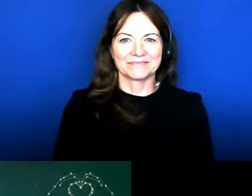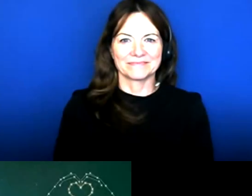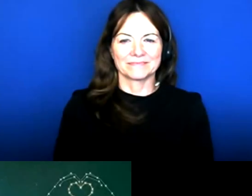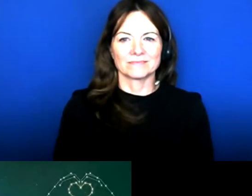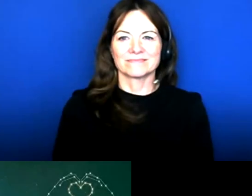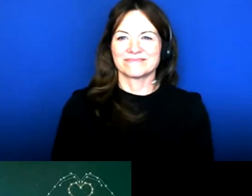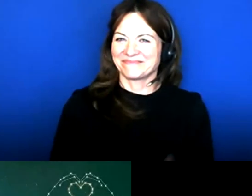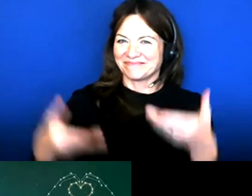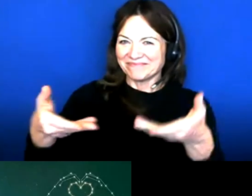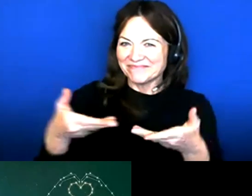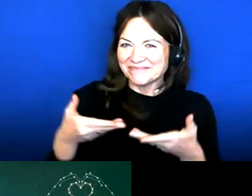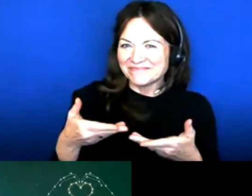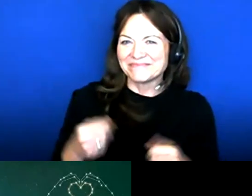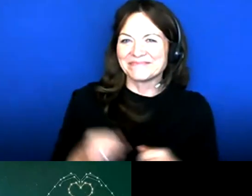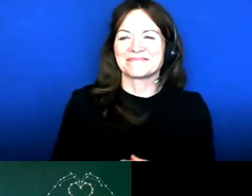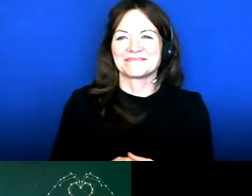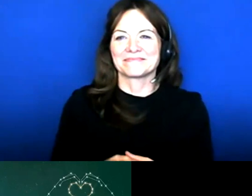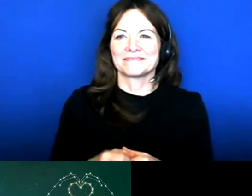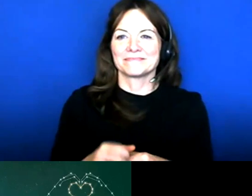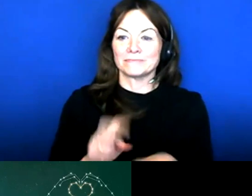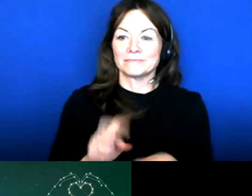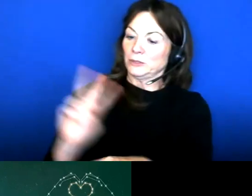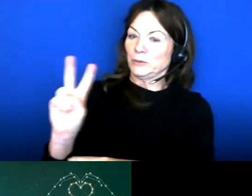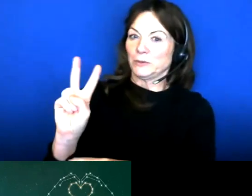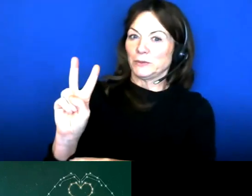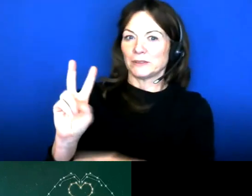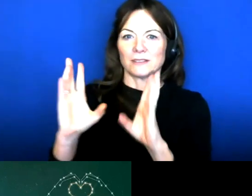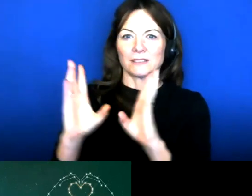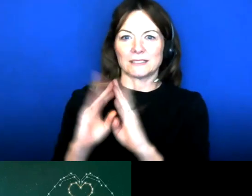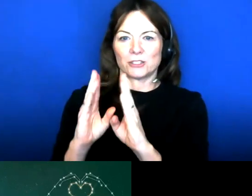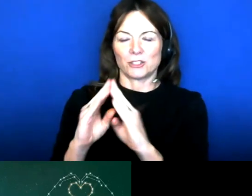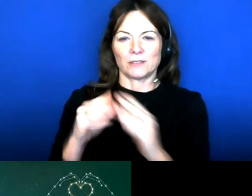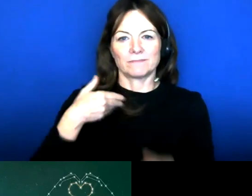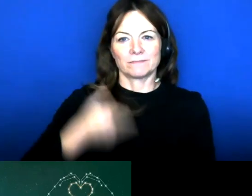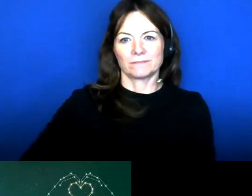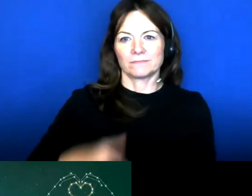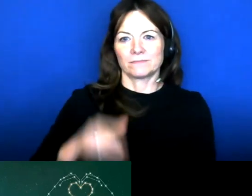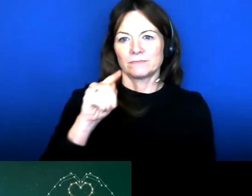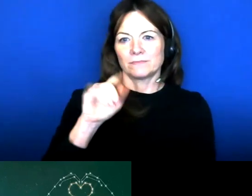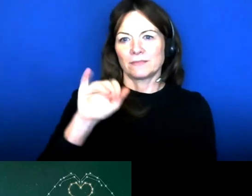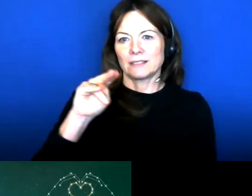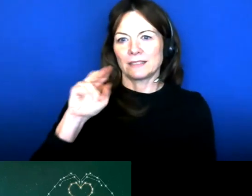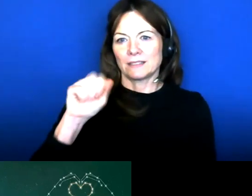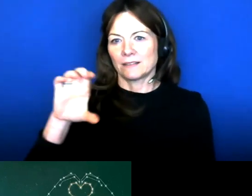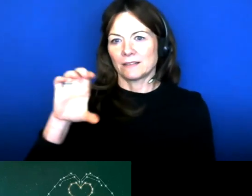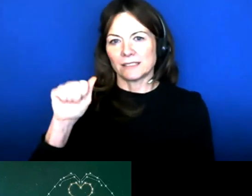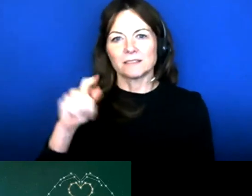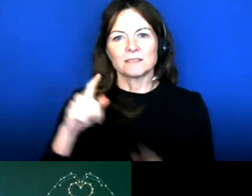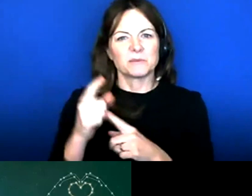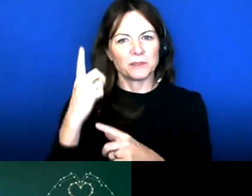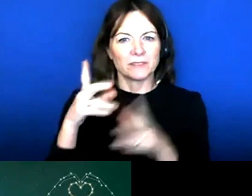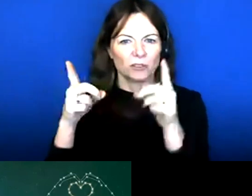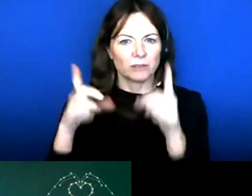Welcome everybody to our two o'clock time slot. My name is Tina Costa and I'm one of the directors with the Office of Virtual